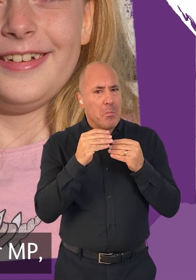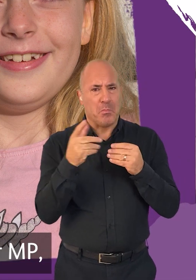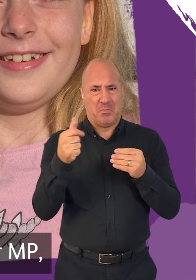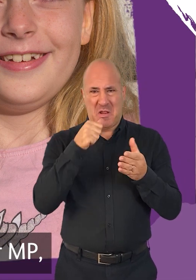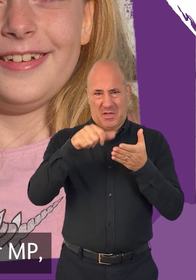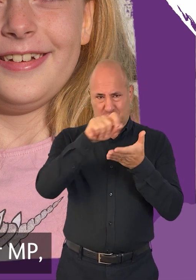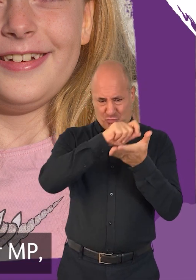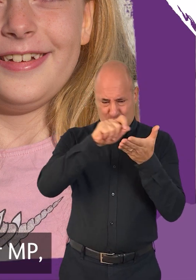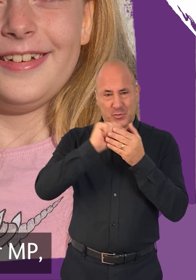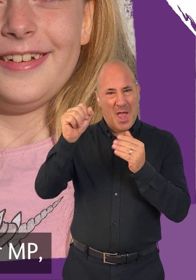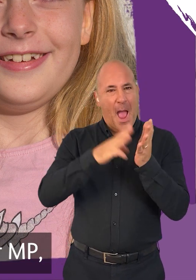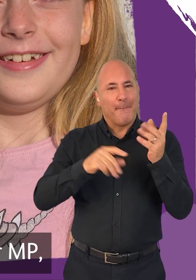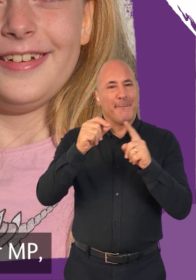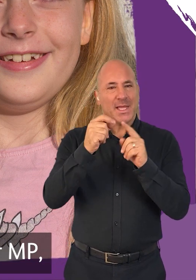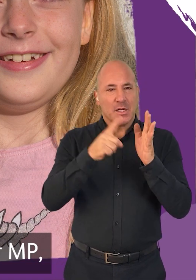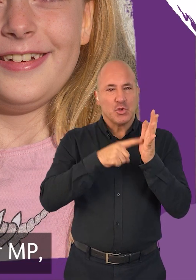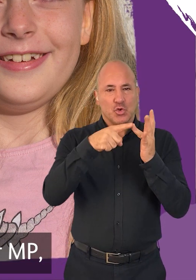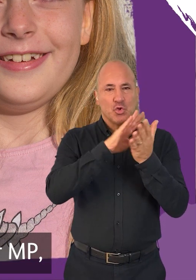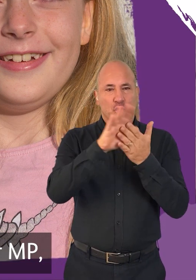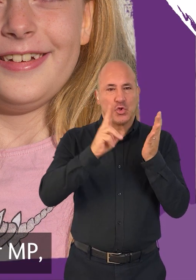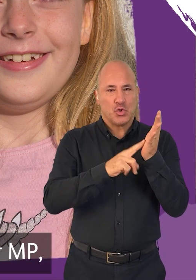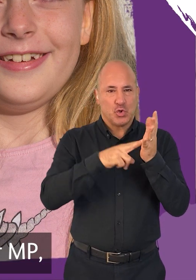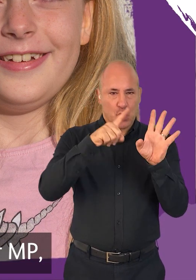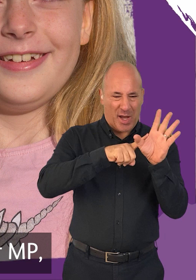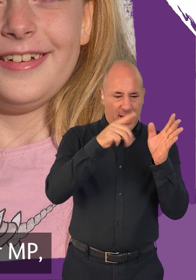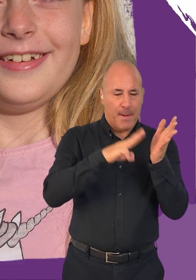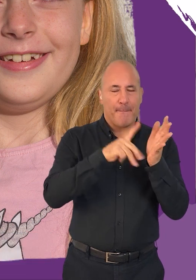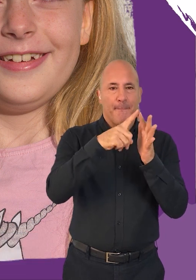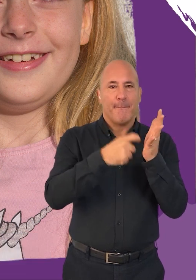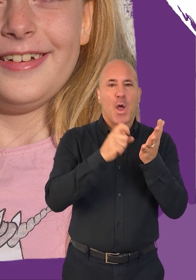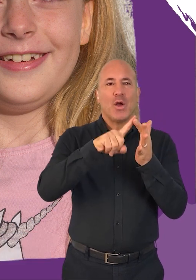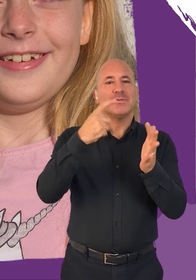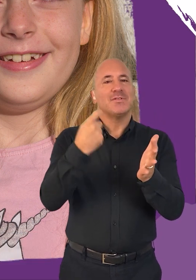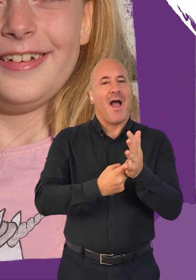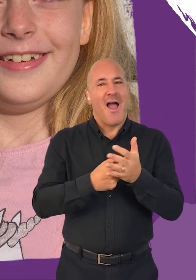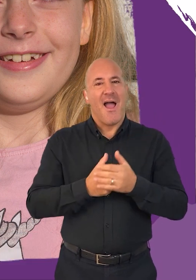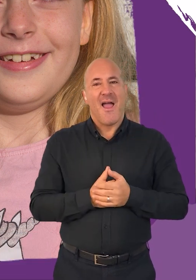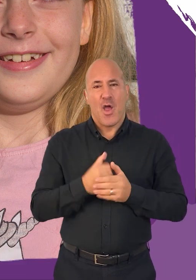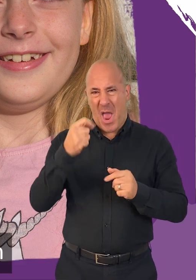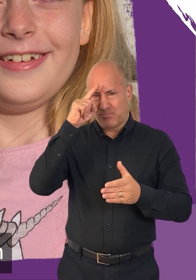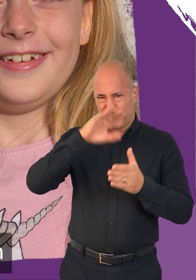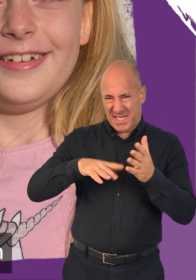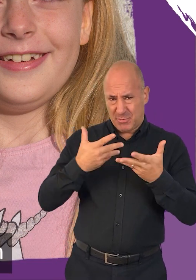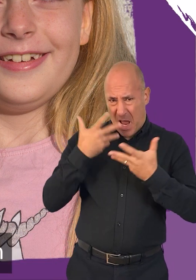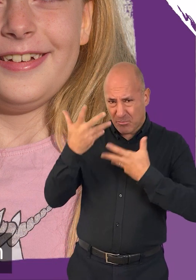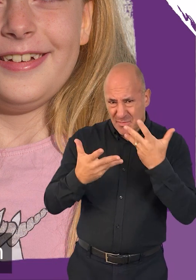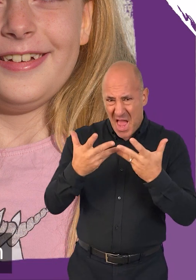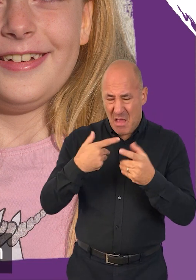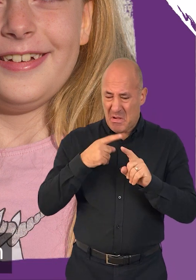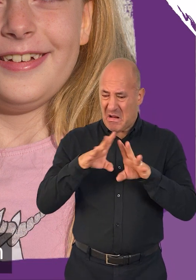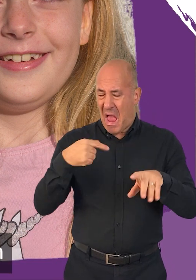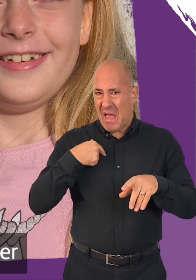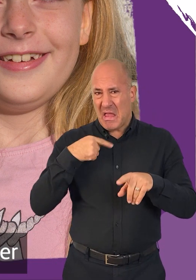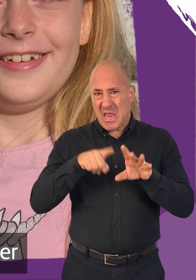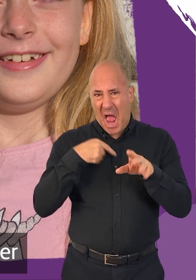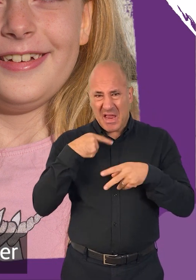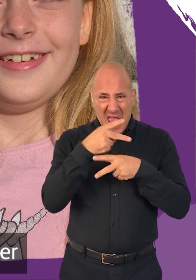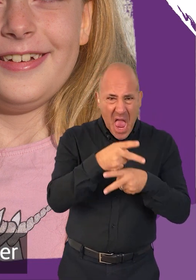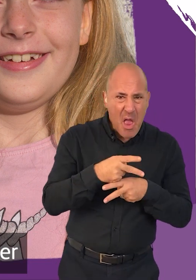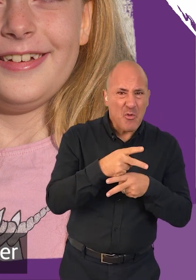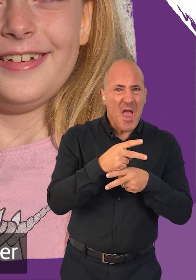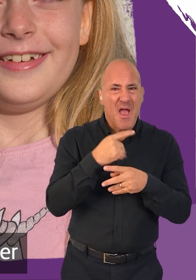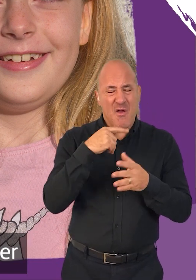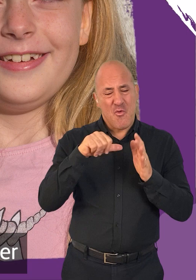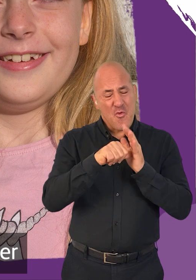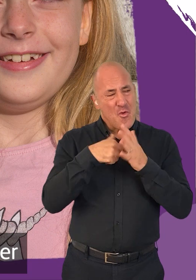world of politics, Ivy wrote a letter to her MP, Johnny Mercer. She shared her experiences with him about what it